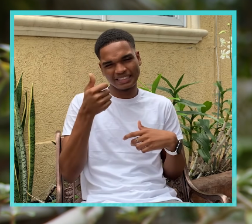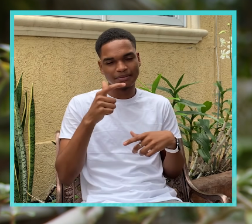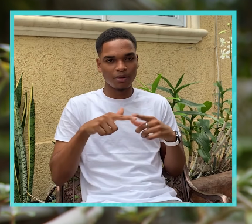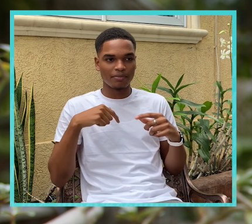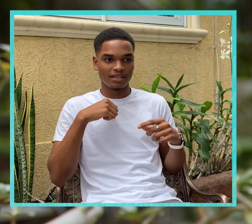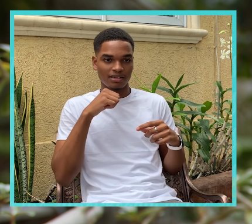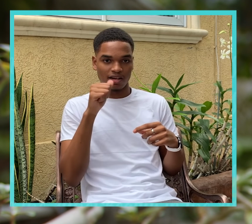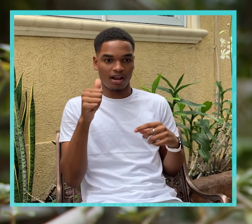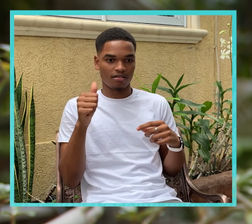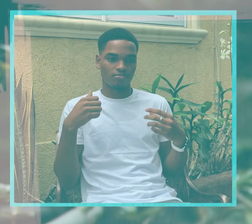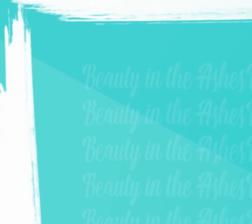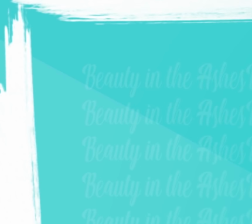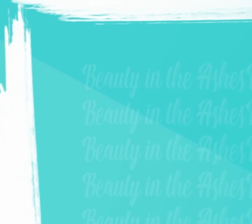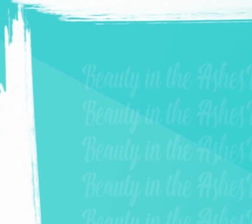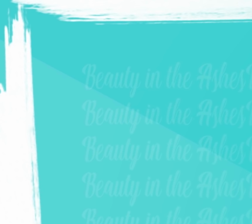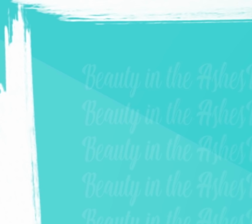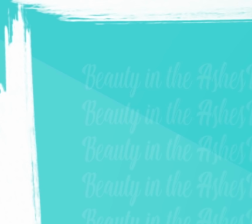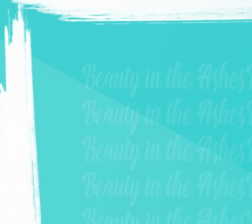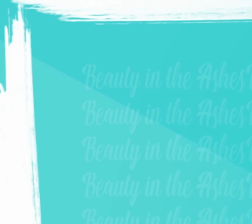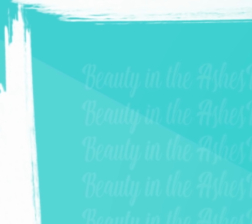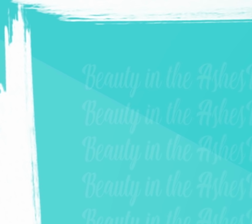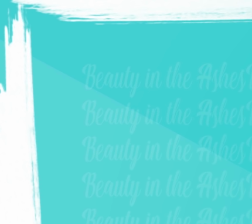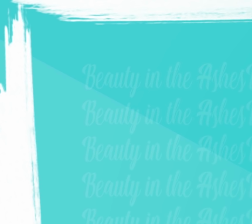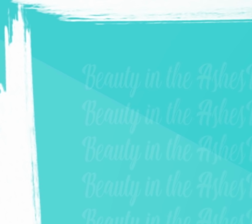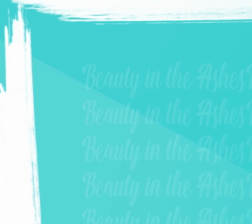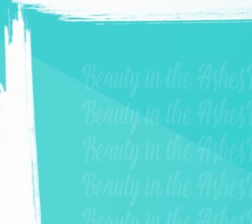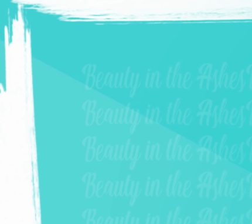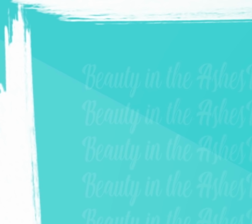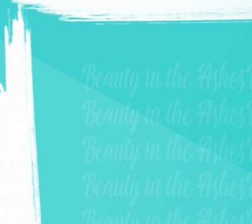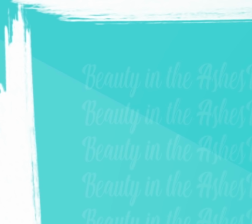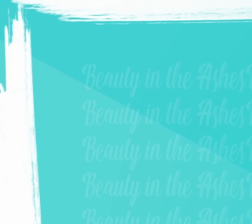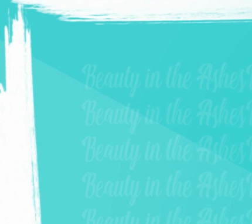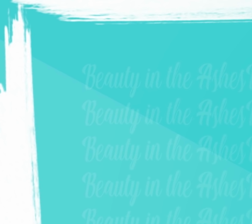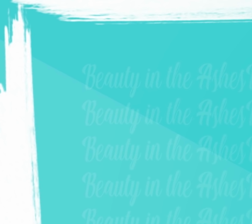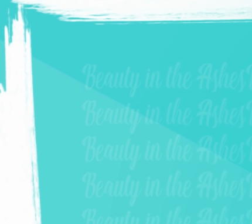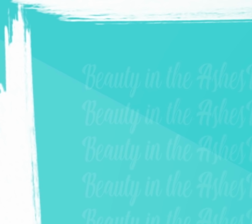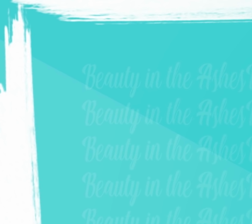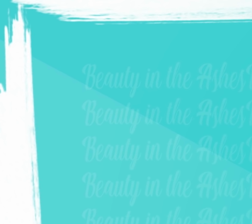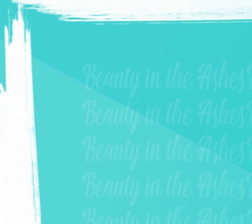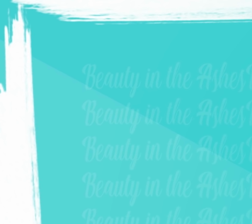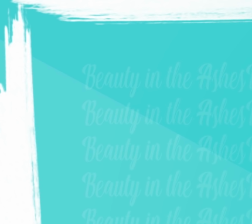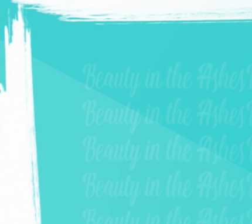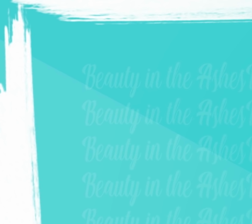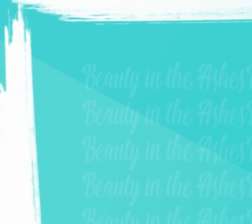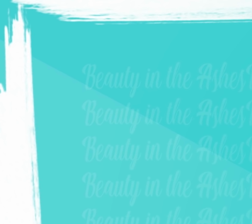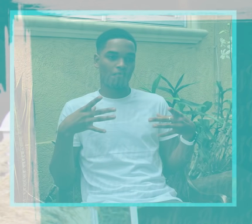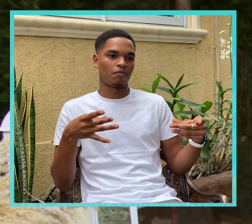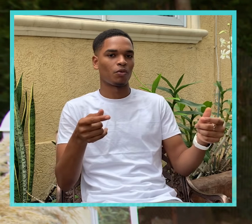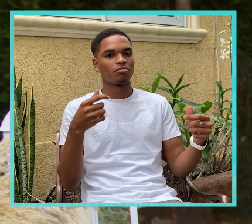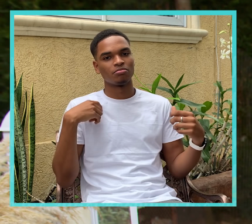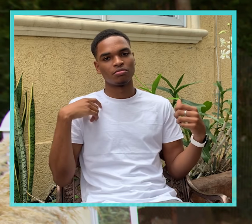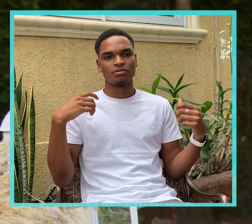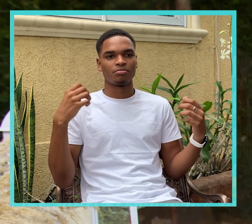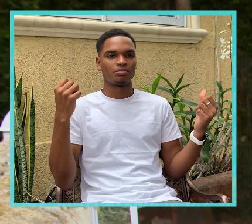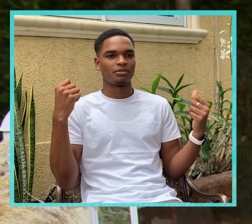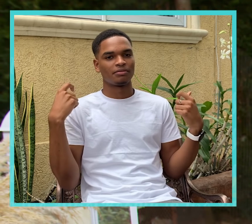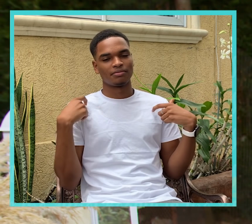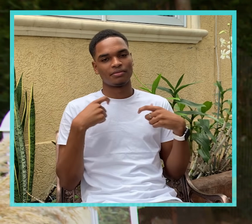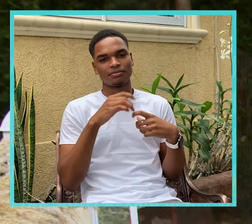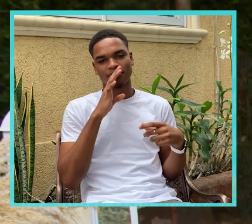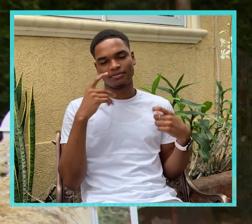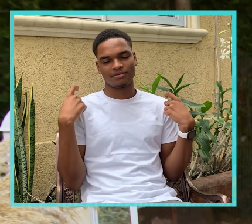But I understand. Here is the MasterCard Priceless Moment. Let's talk